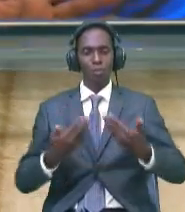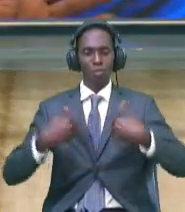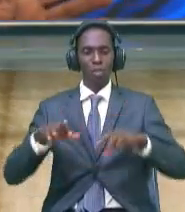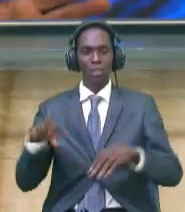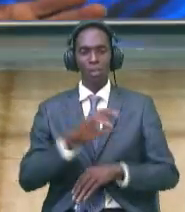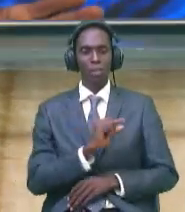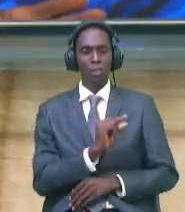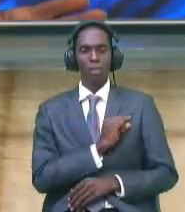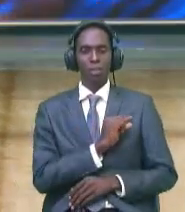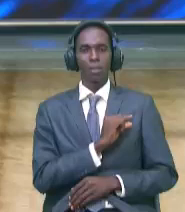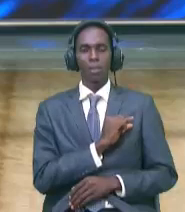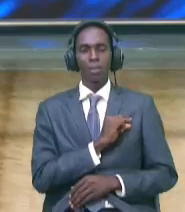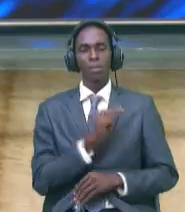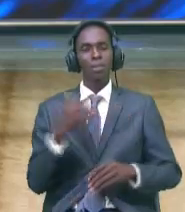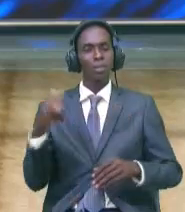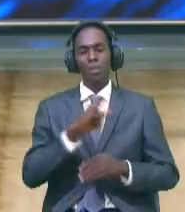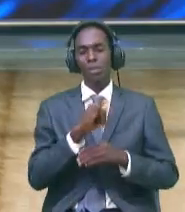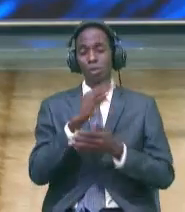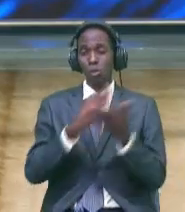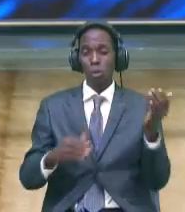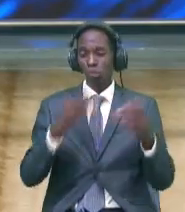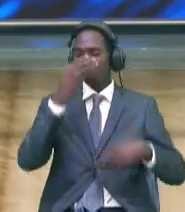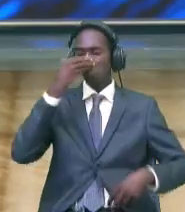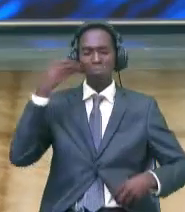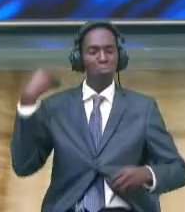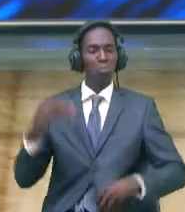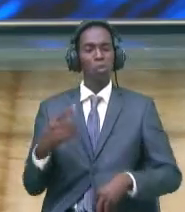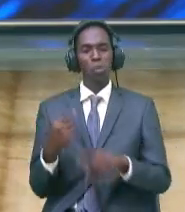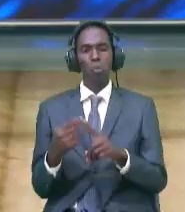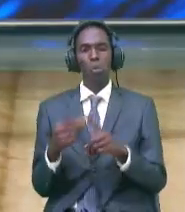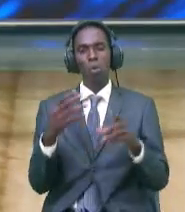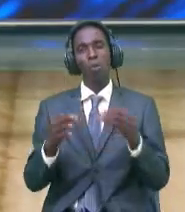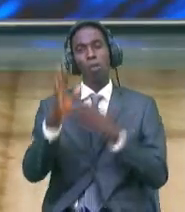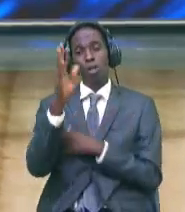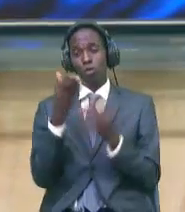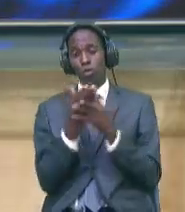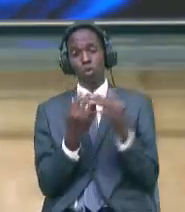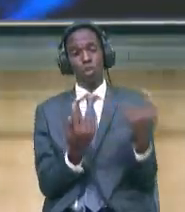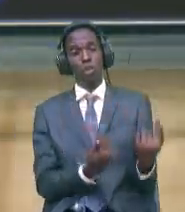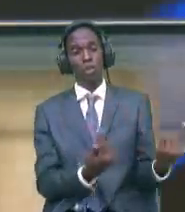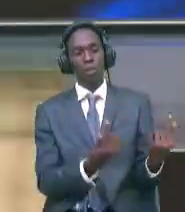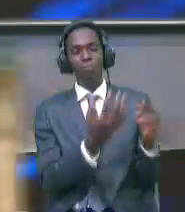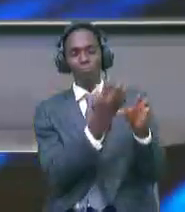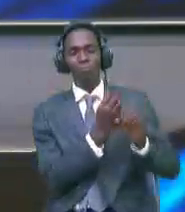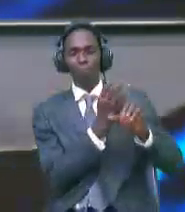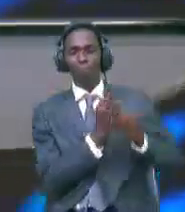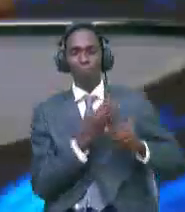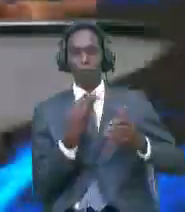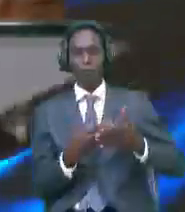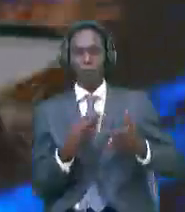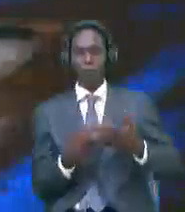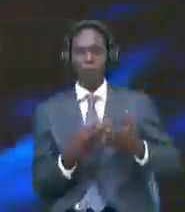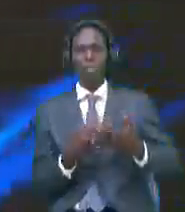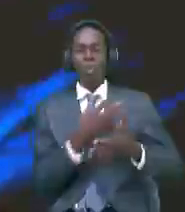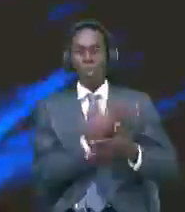the word of God. And through that sinning, they get money. It doesn't say to lay by him